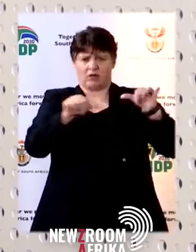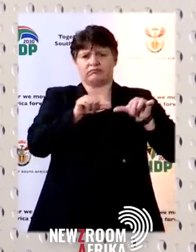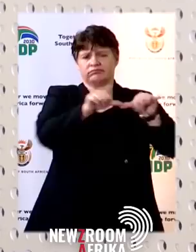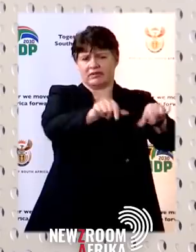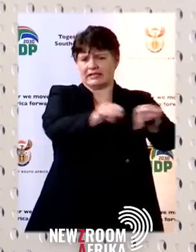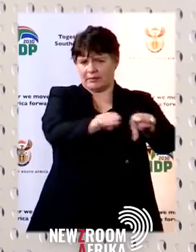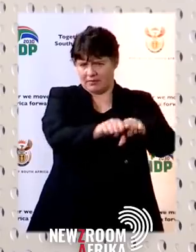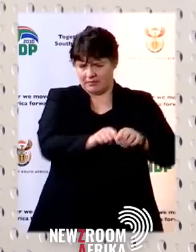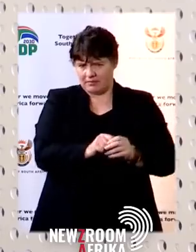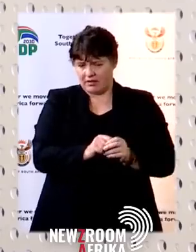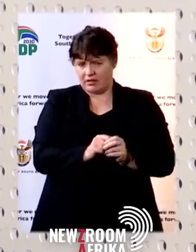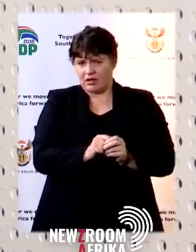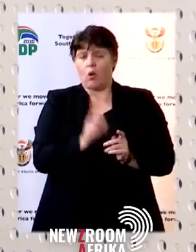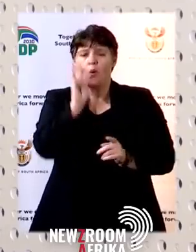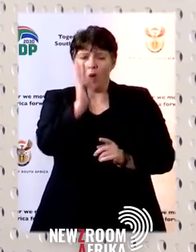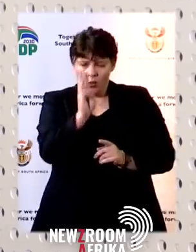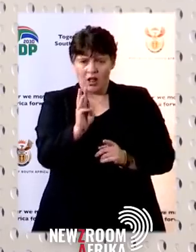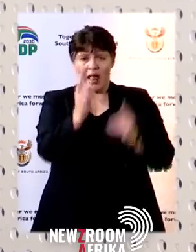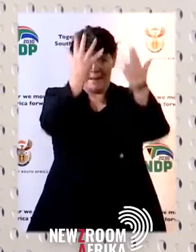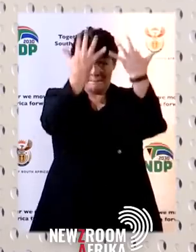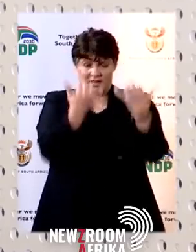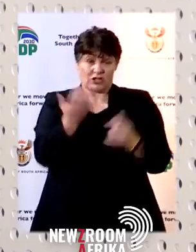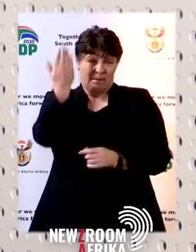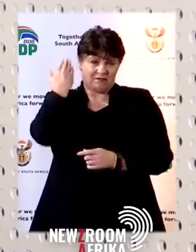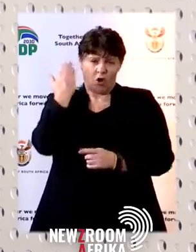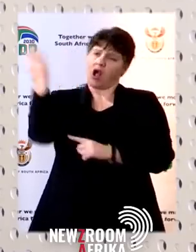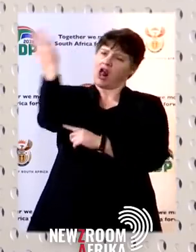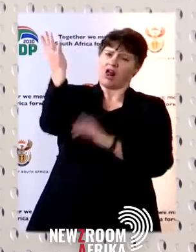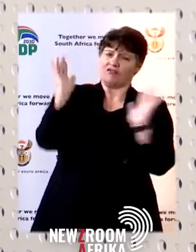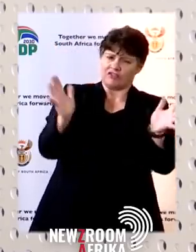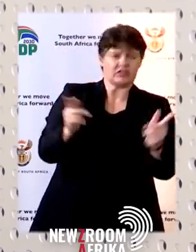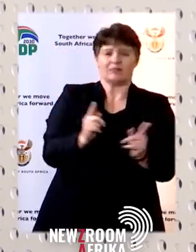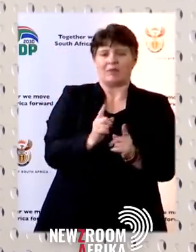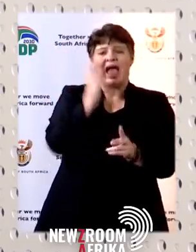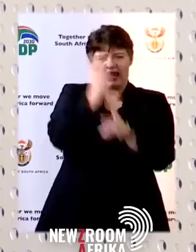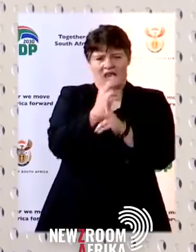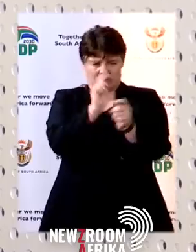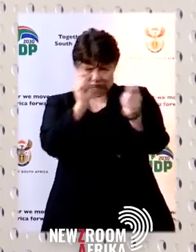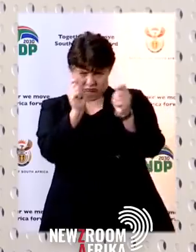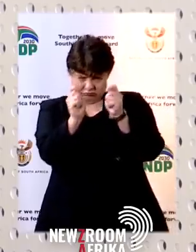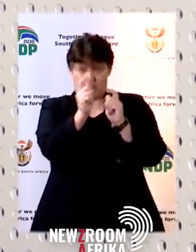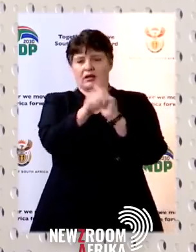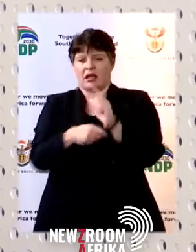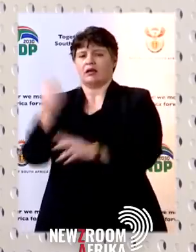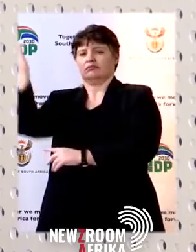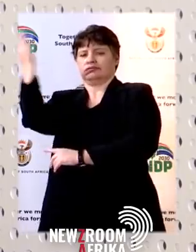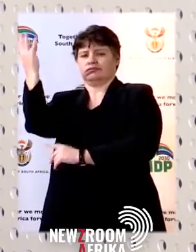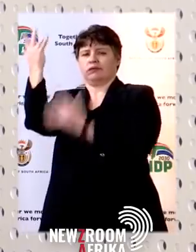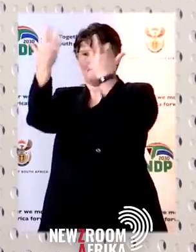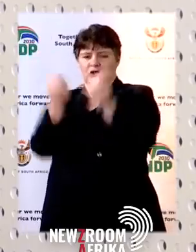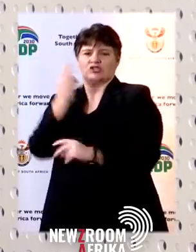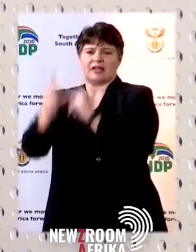be tabling a revised budget bill before Parliament to to deal with all of these measures.